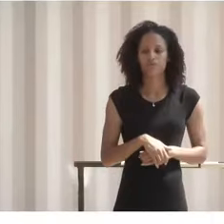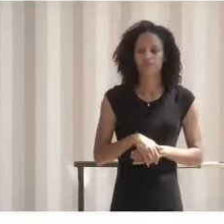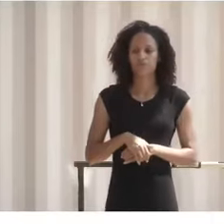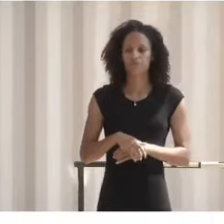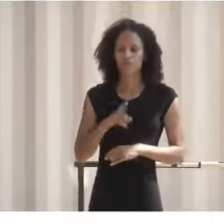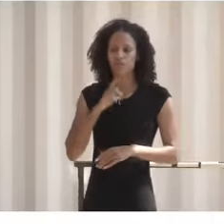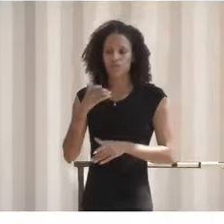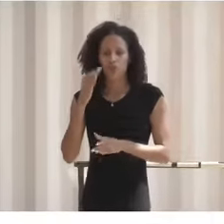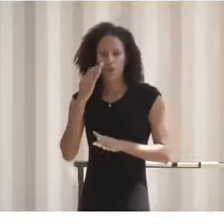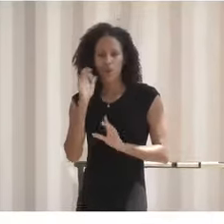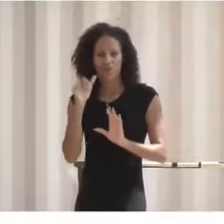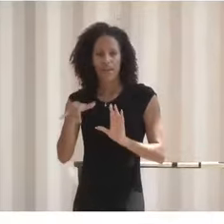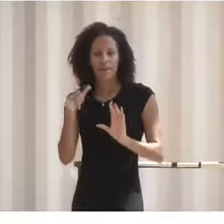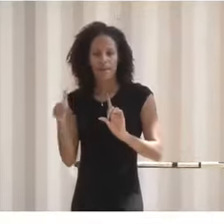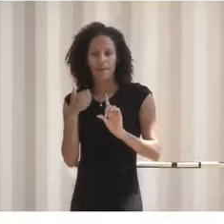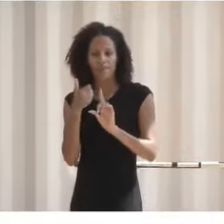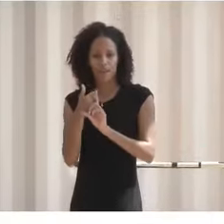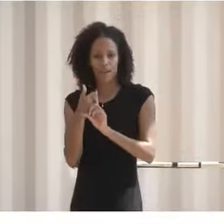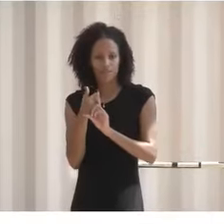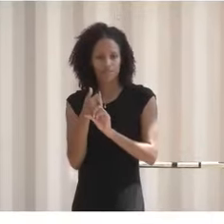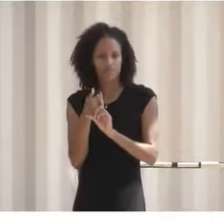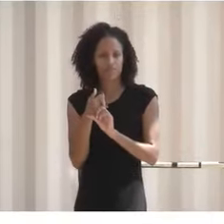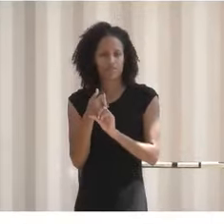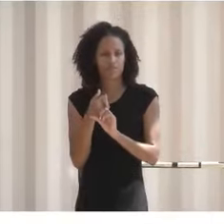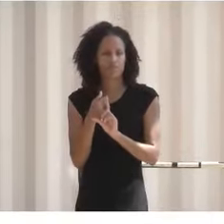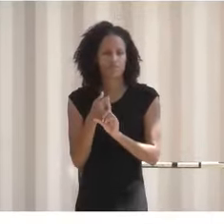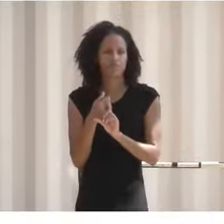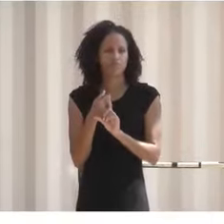the impact, the